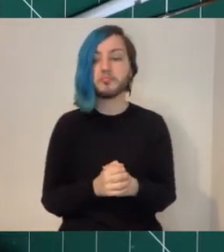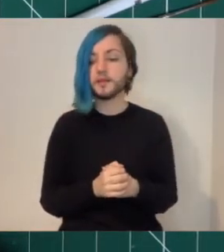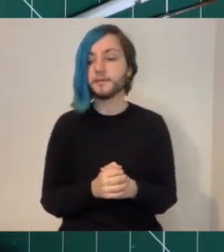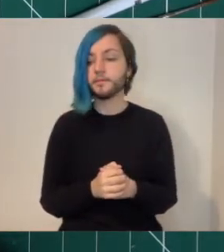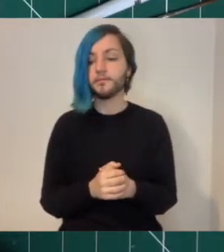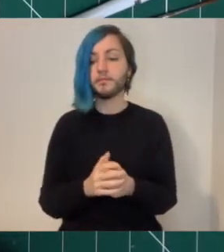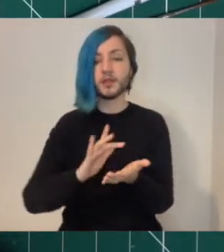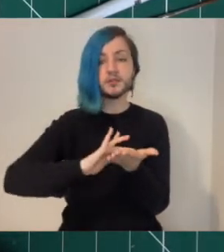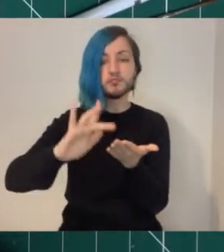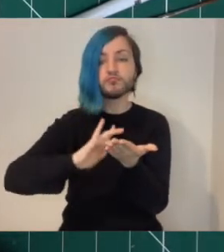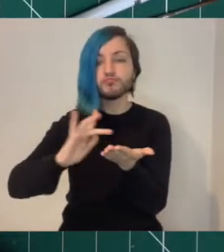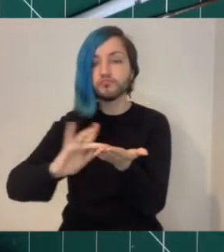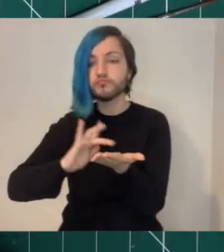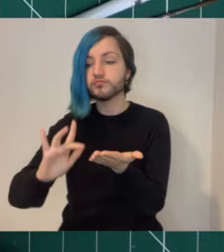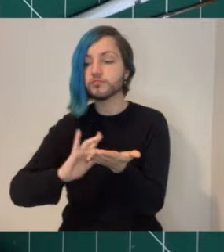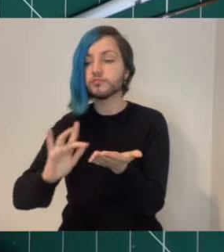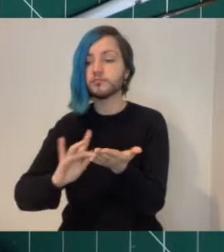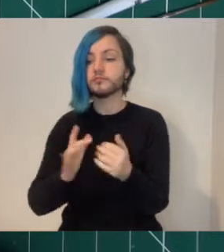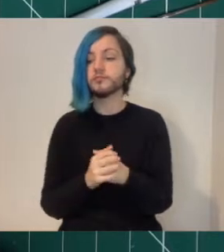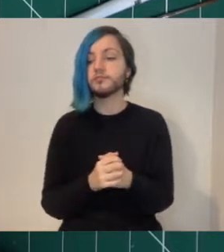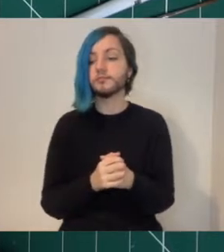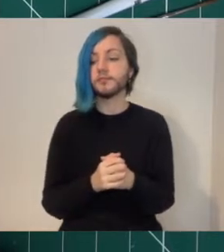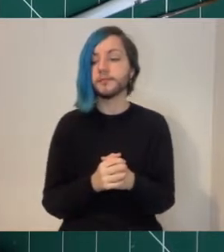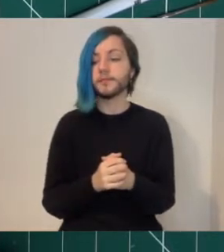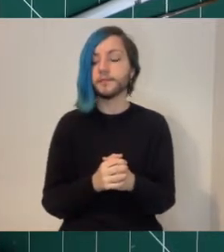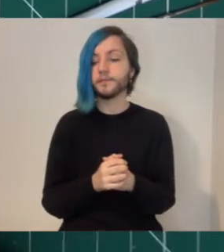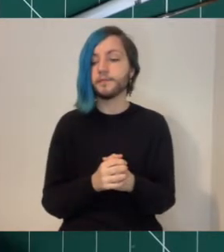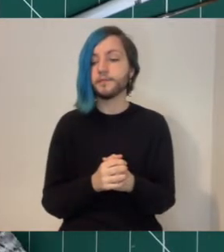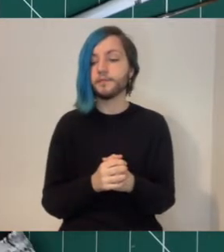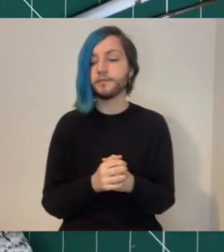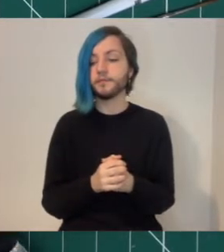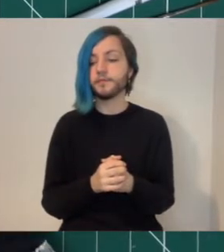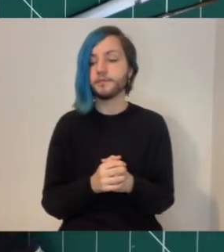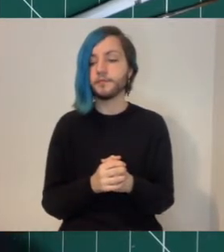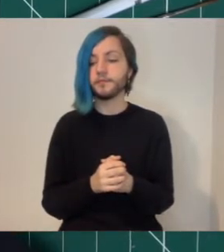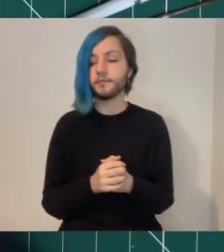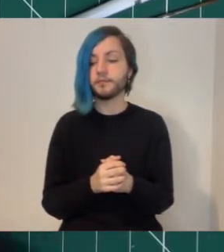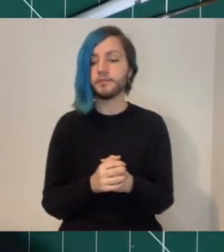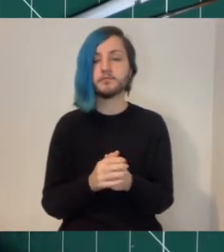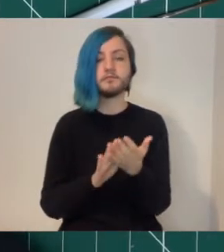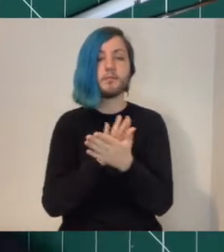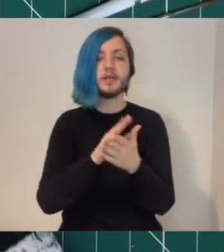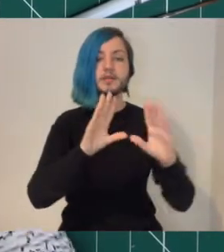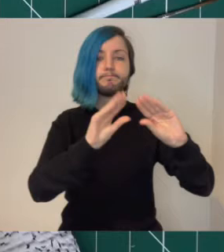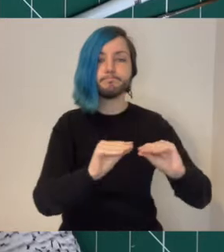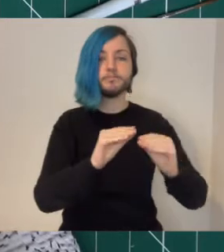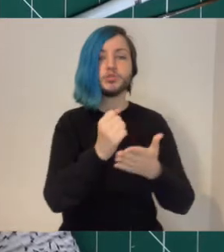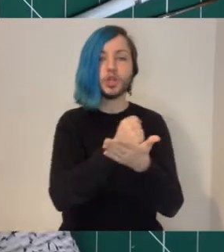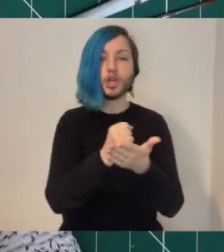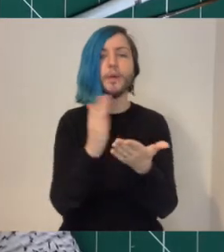literally just pressing it down and rubbing it onto the